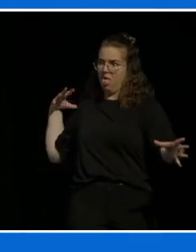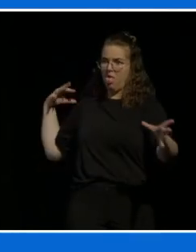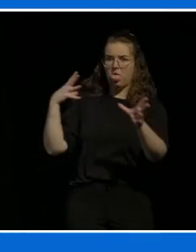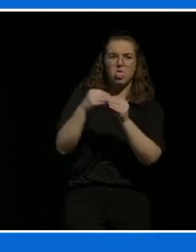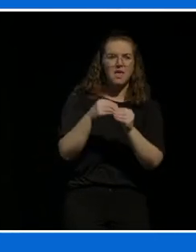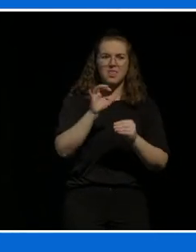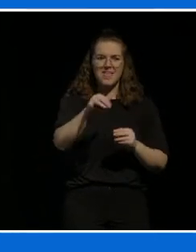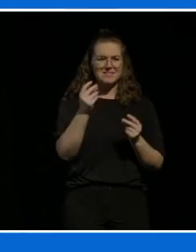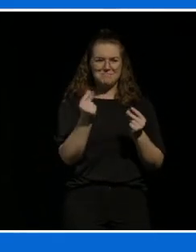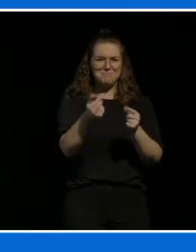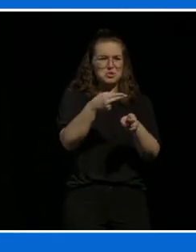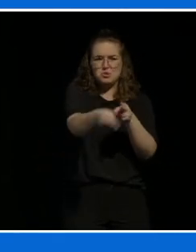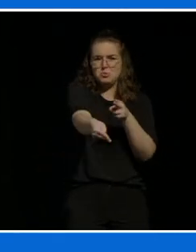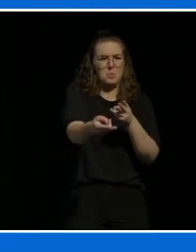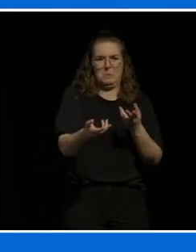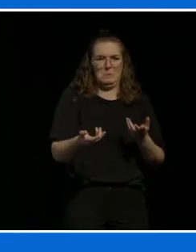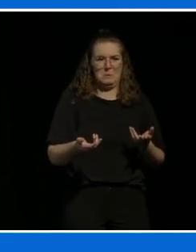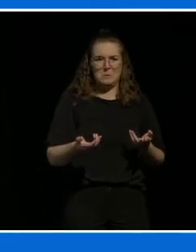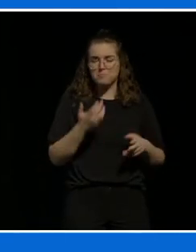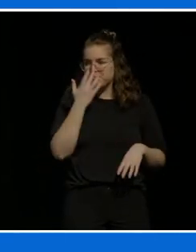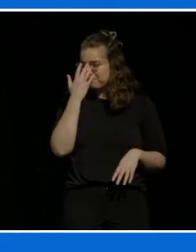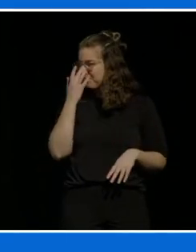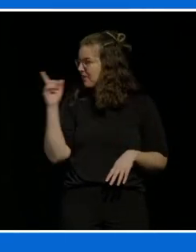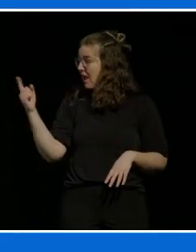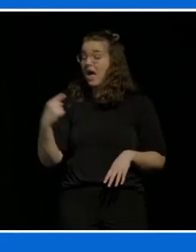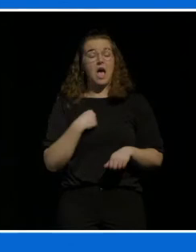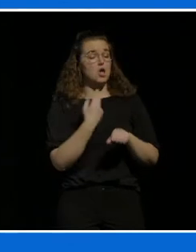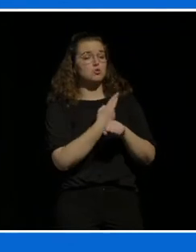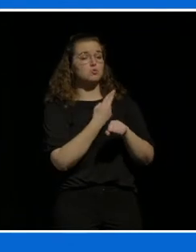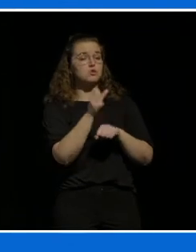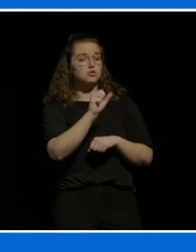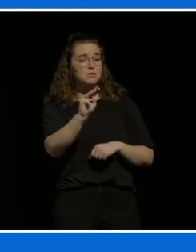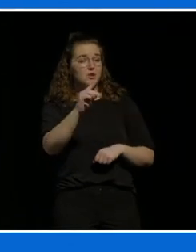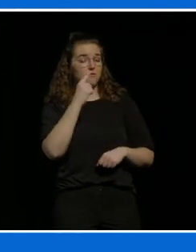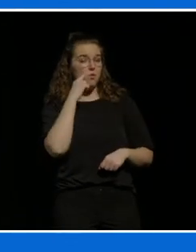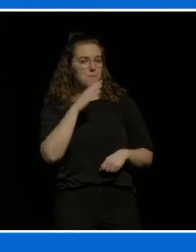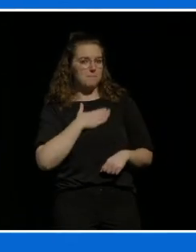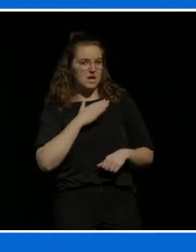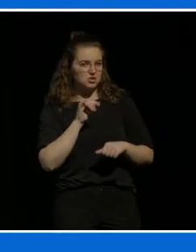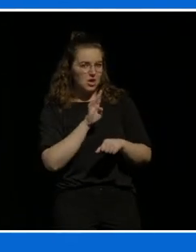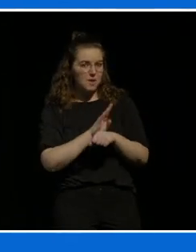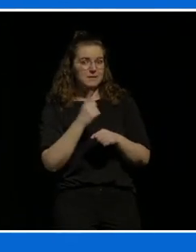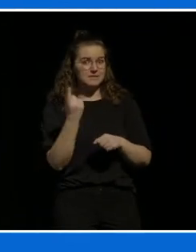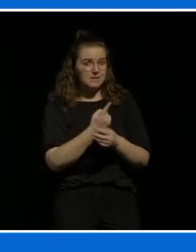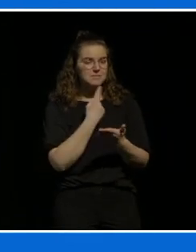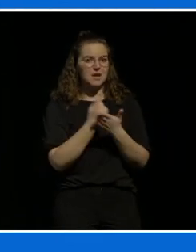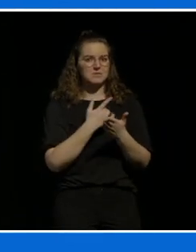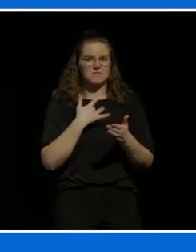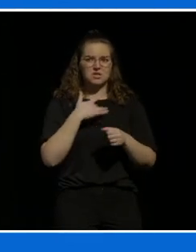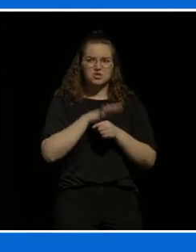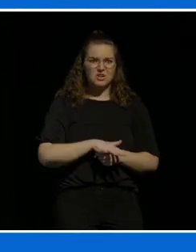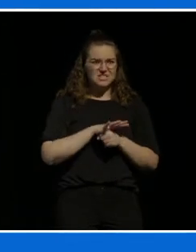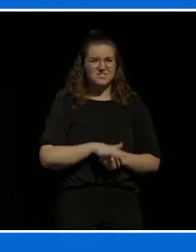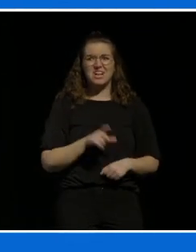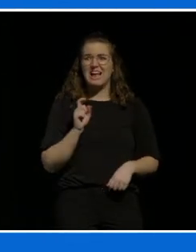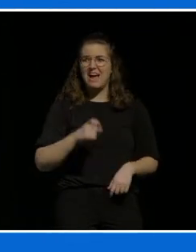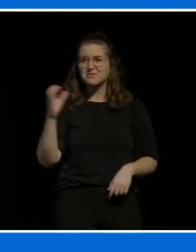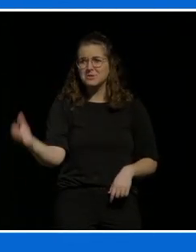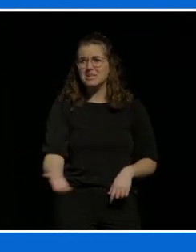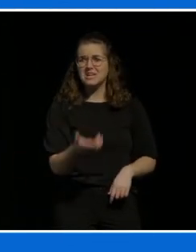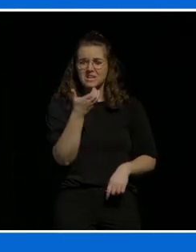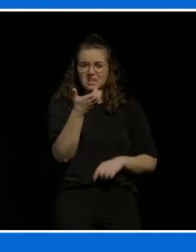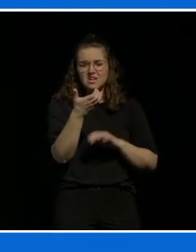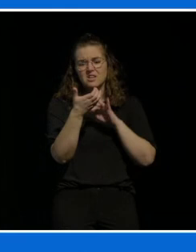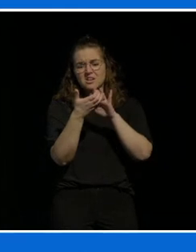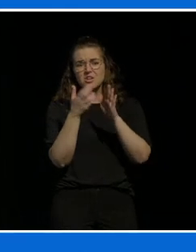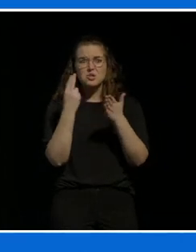universe. I use social media for my job, and it can be sometimes stressful knowing that I have to pick up my phone and use it a lot throughout the